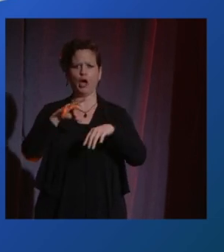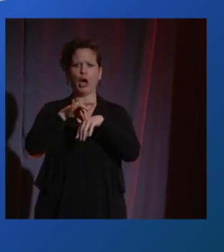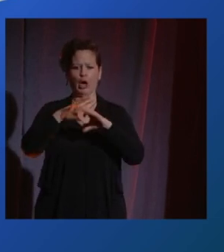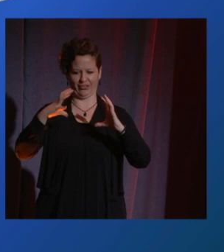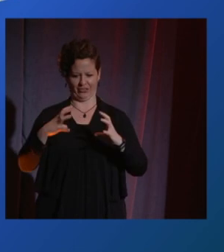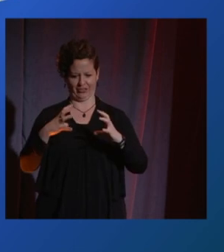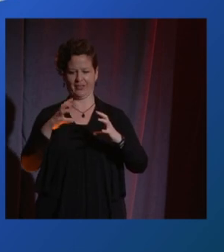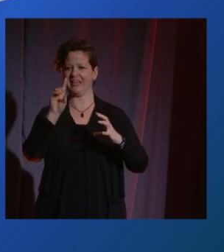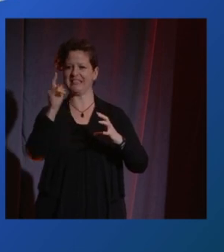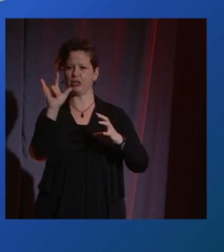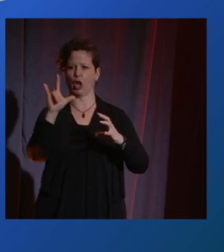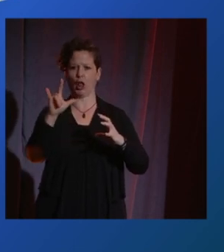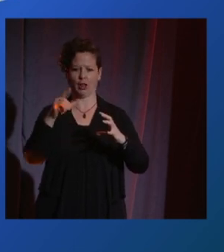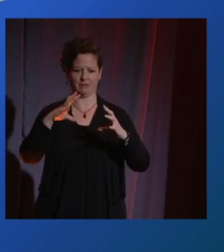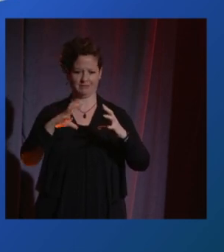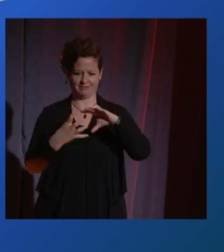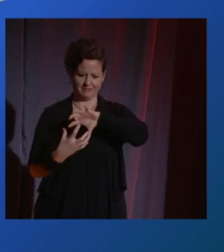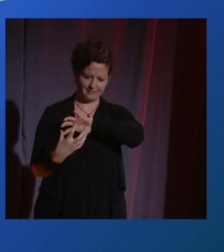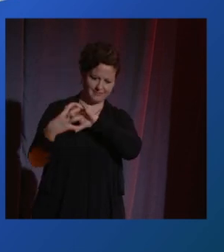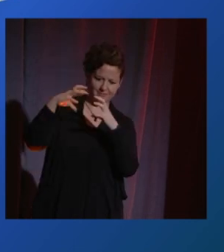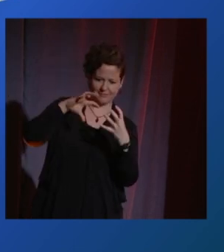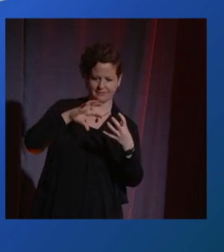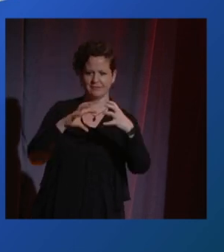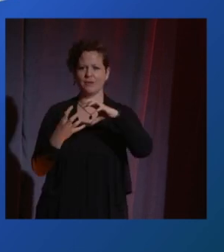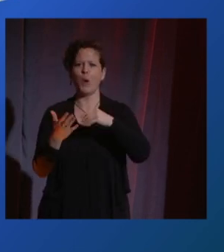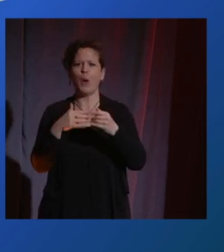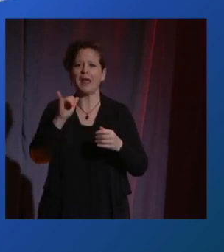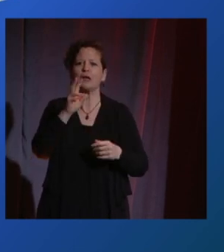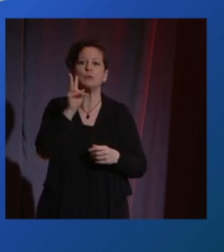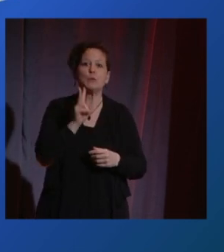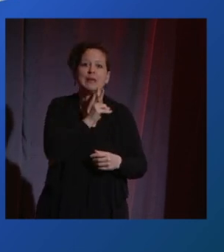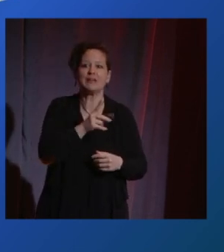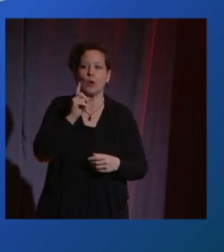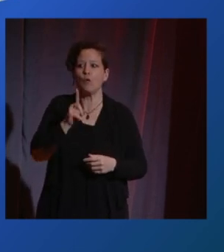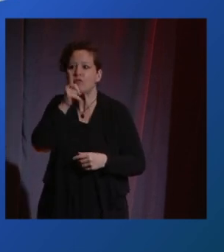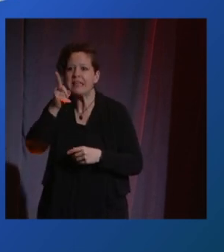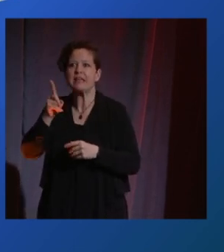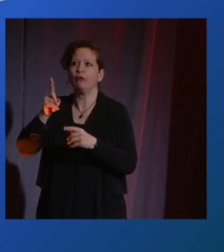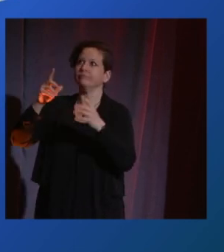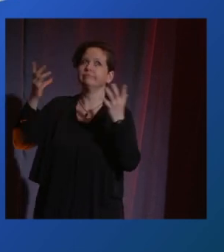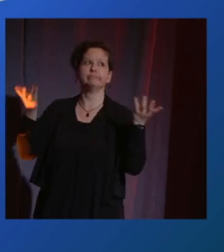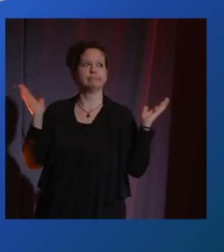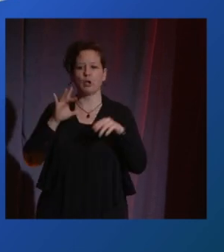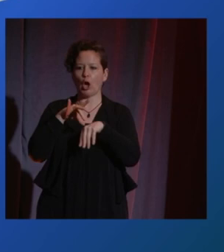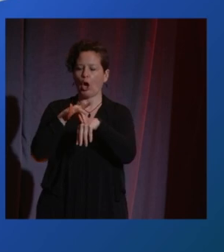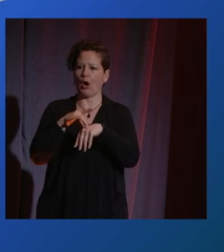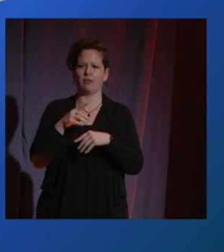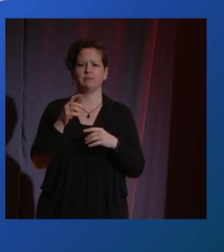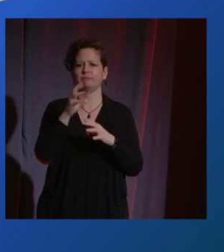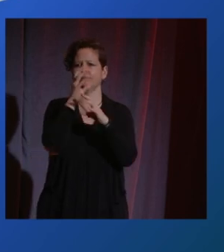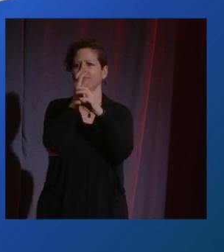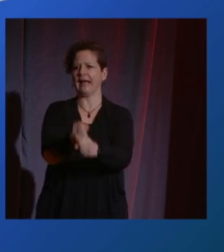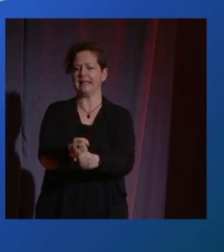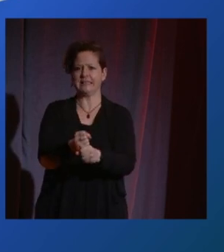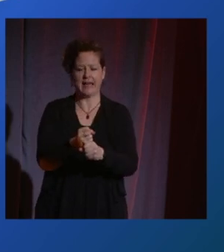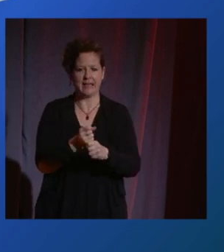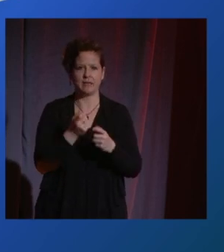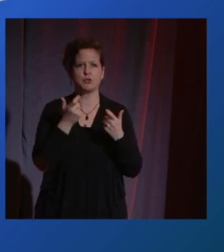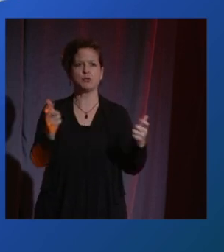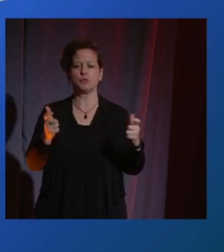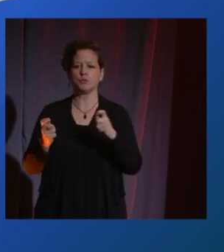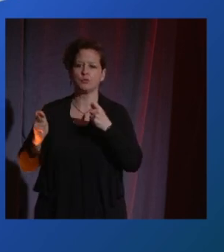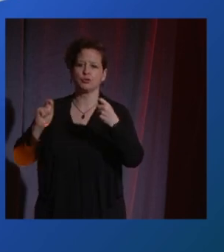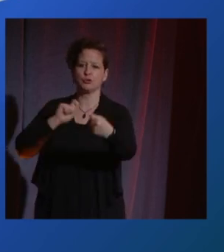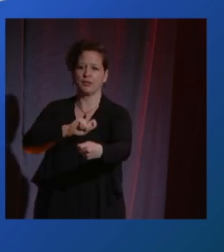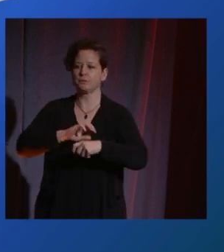with all of its data and processes are being modeled that's that's transformational actually and